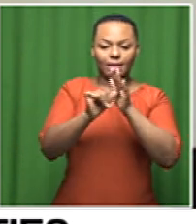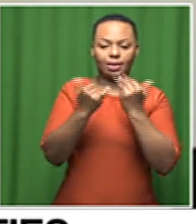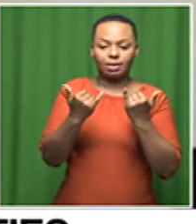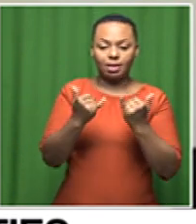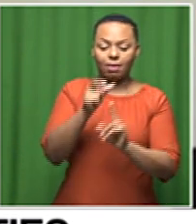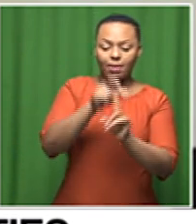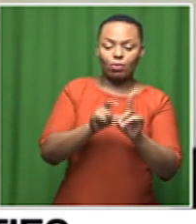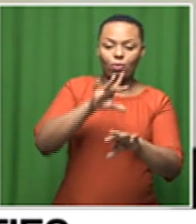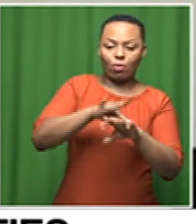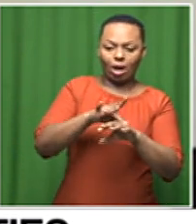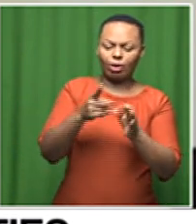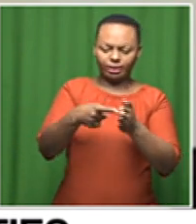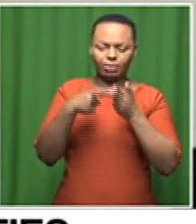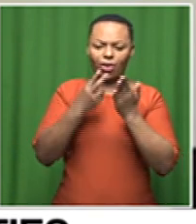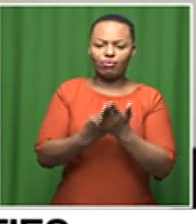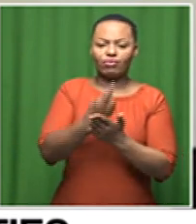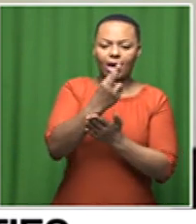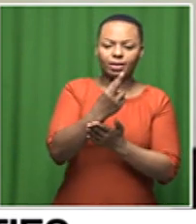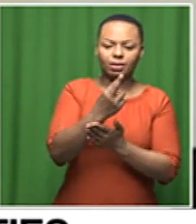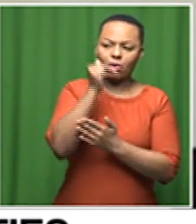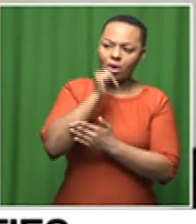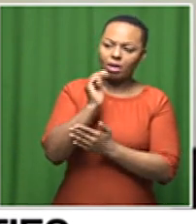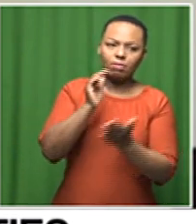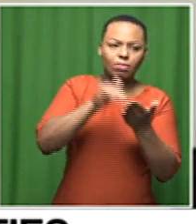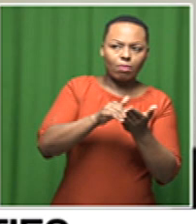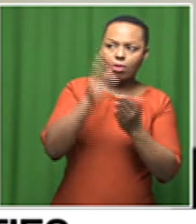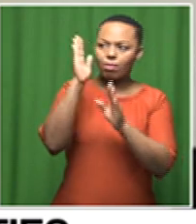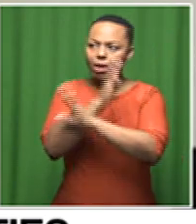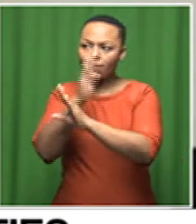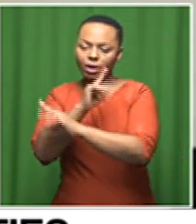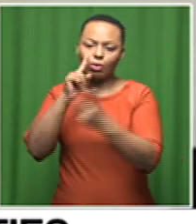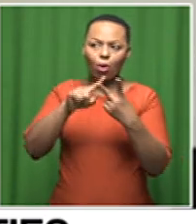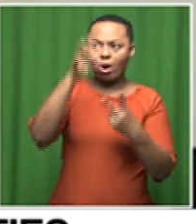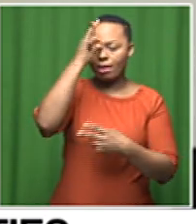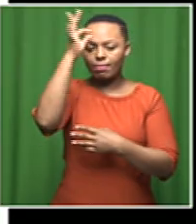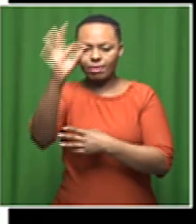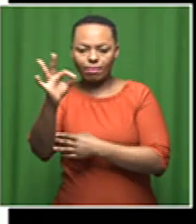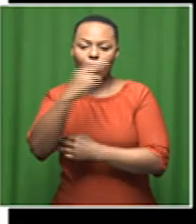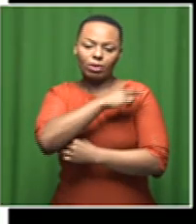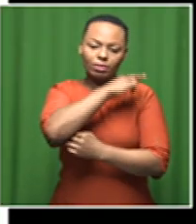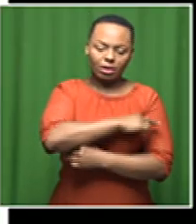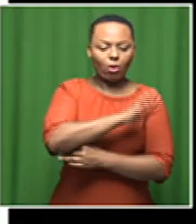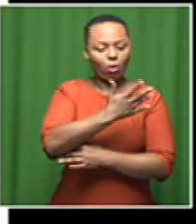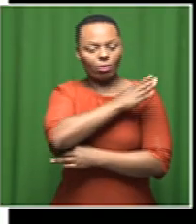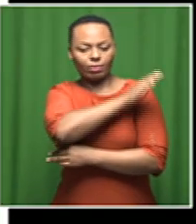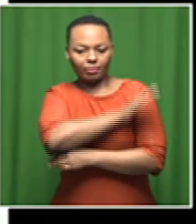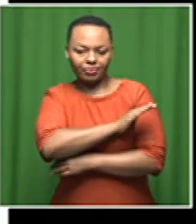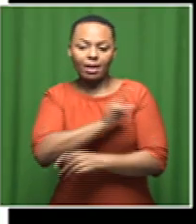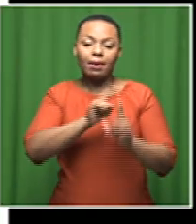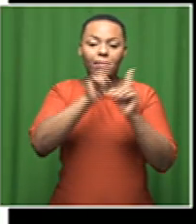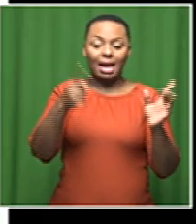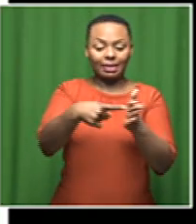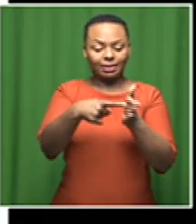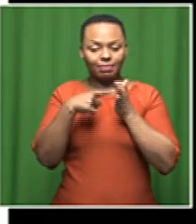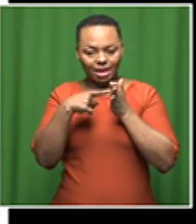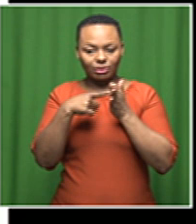when they are in public health facilities, as well as in private healthcare facilities. But they can only be able to demand